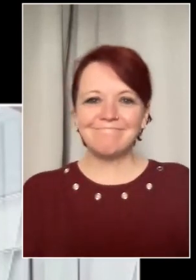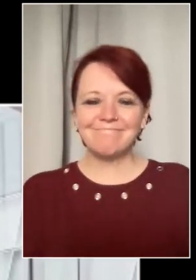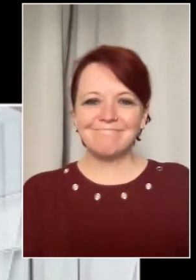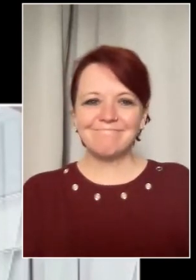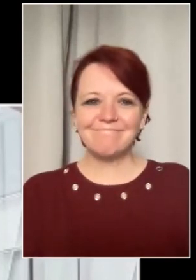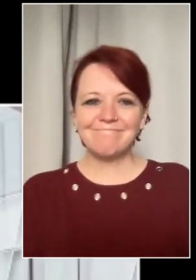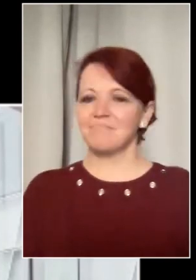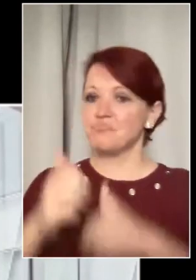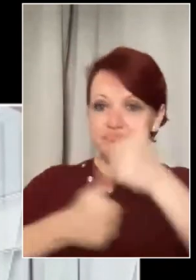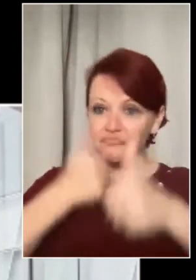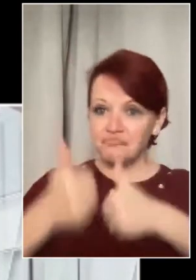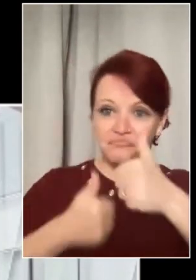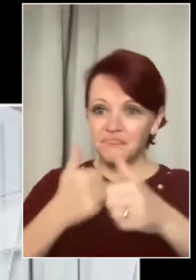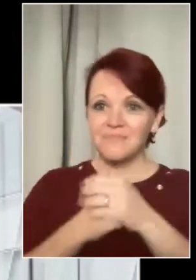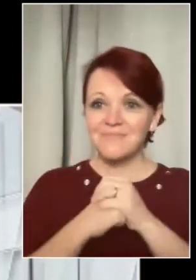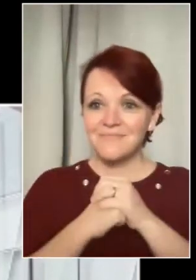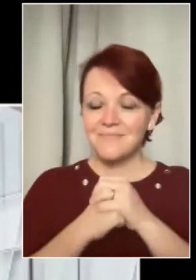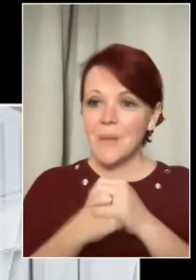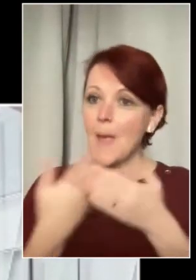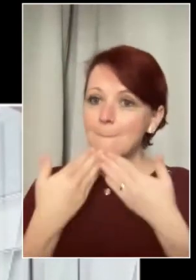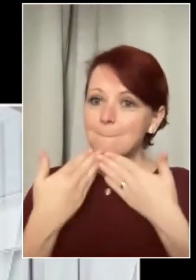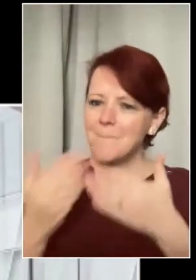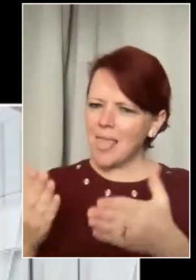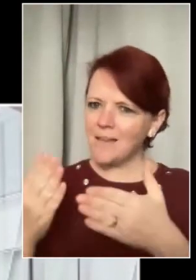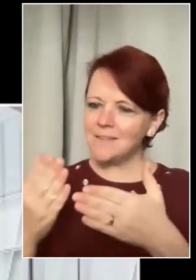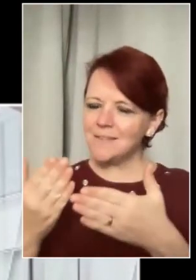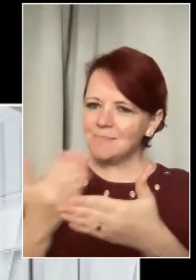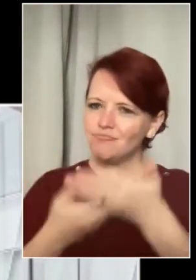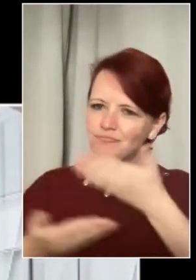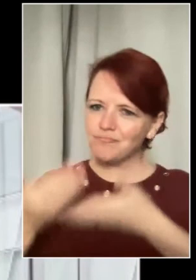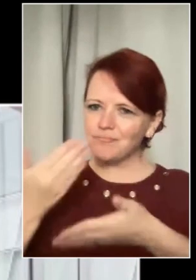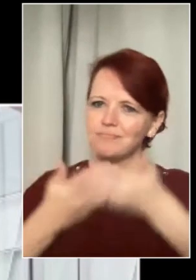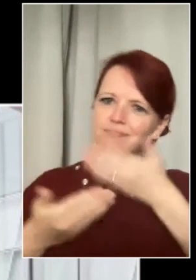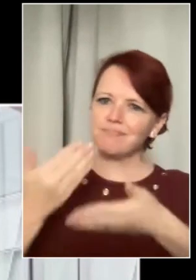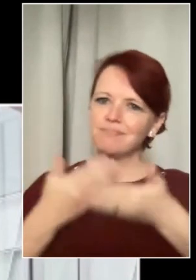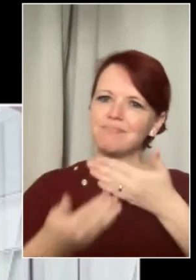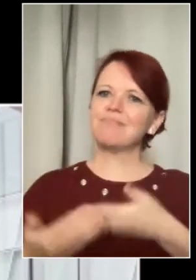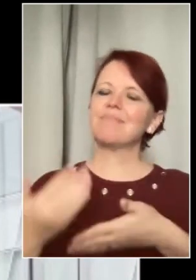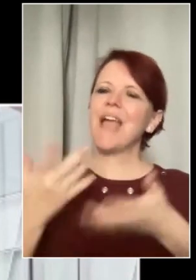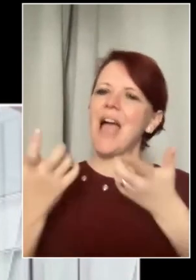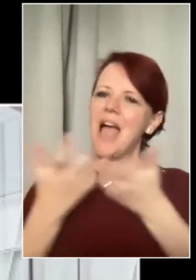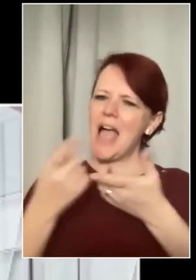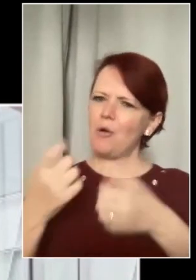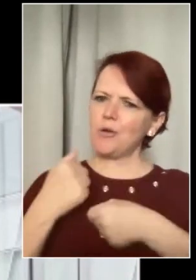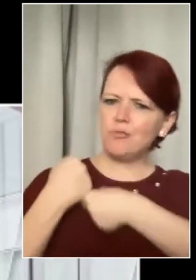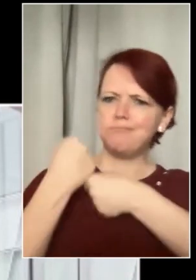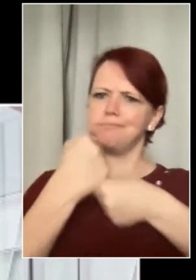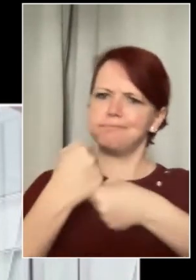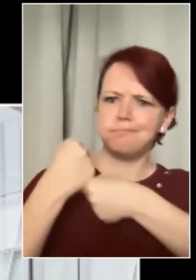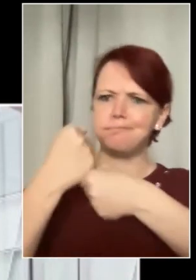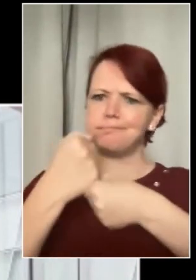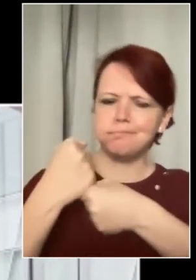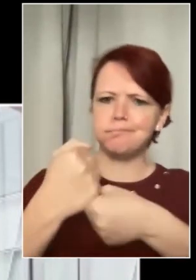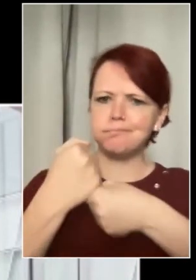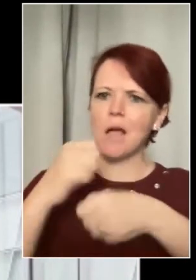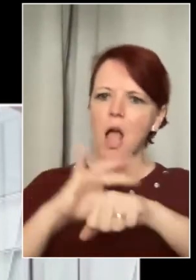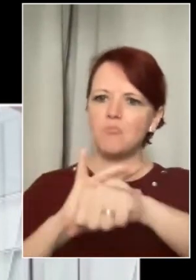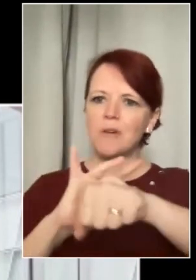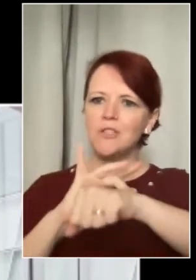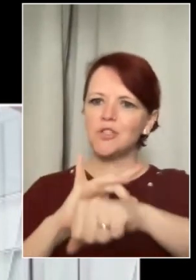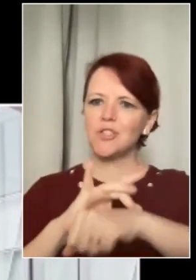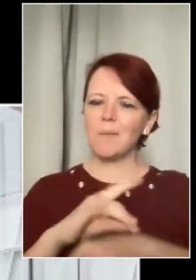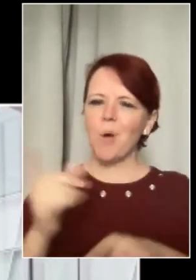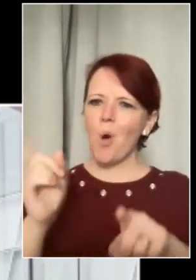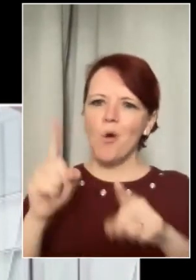Fantastic. I was wondering if you could tell me a little bit more about how, you know, you've been championing apprenticeships and, you know, what message have you been